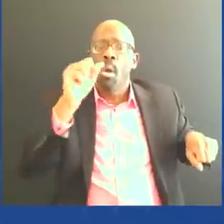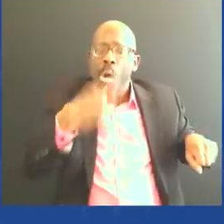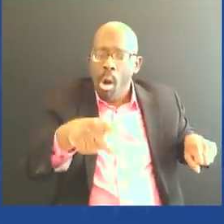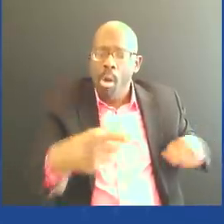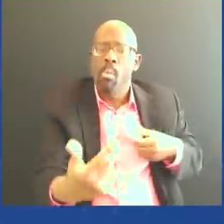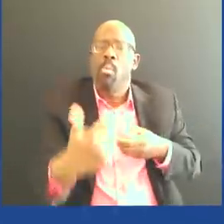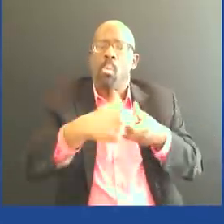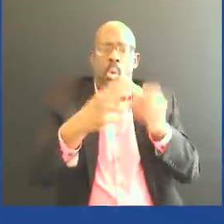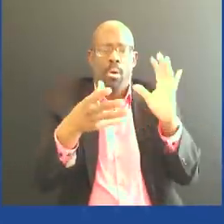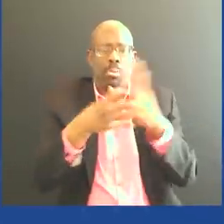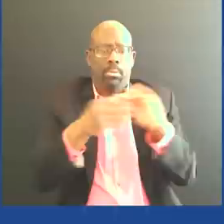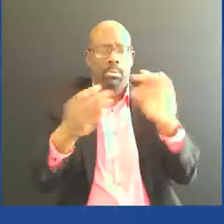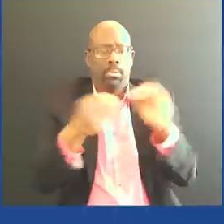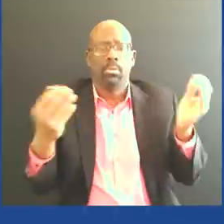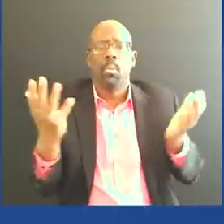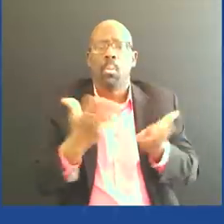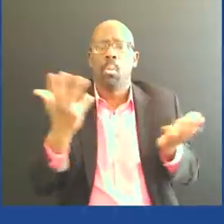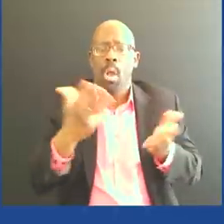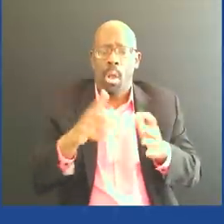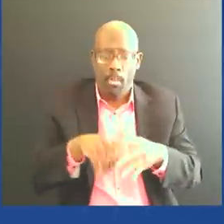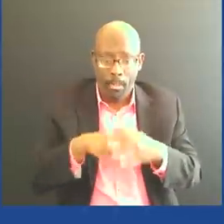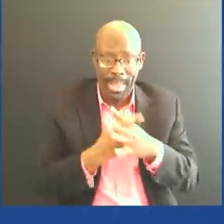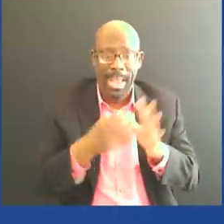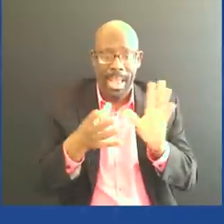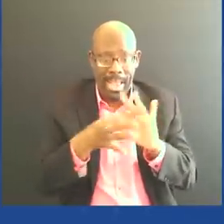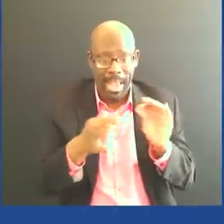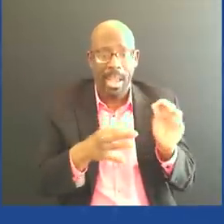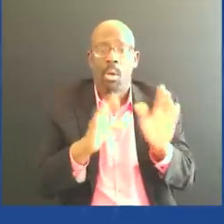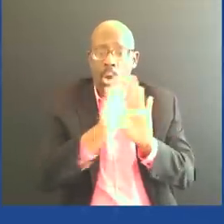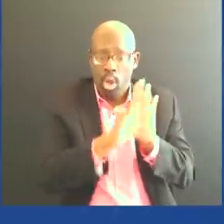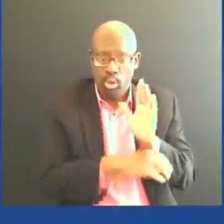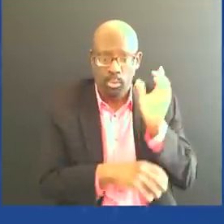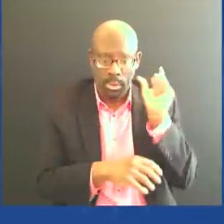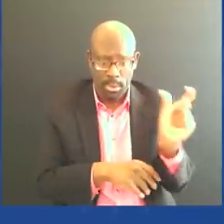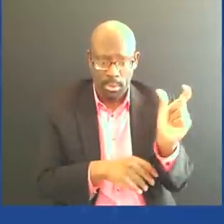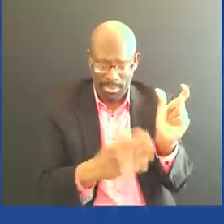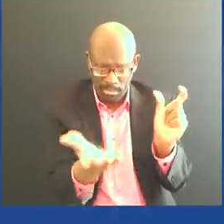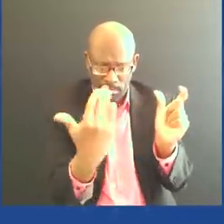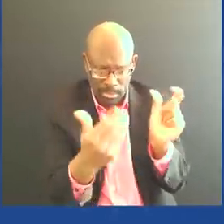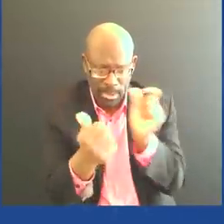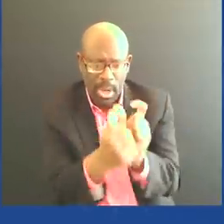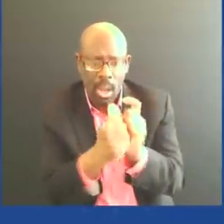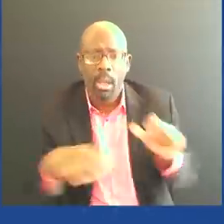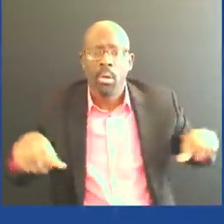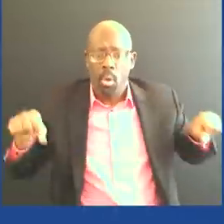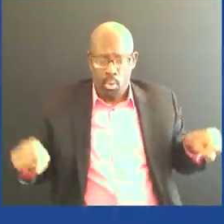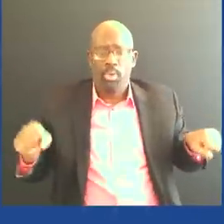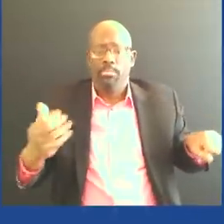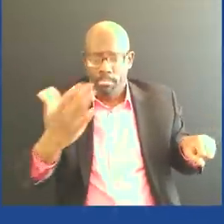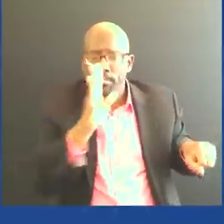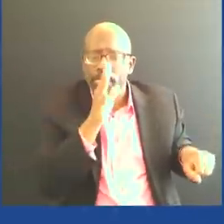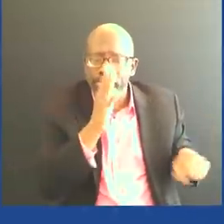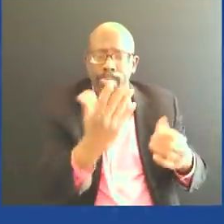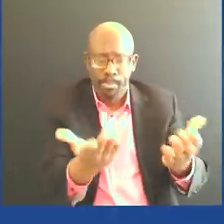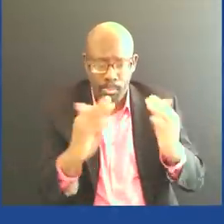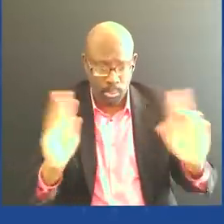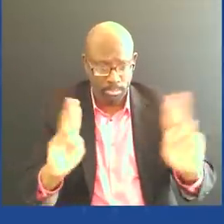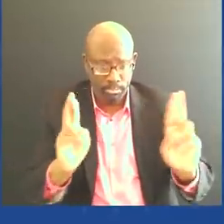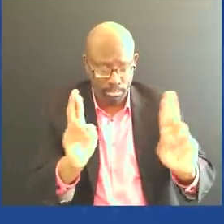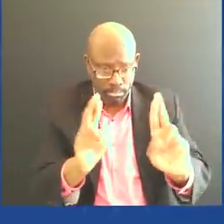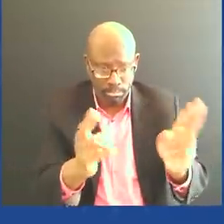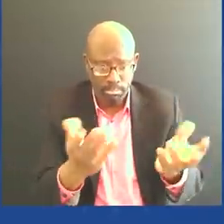say a few words at a time, and then you repeat, and eventually we'll recite it all. Are you ready? Ready. Come on, are you